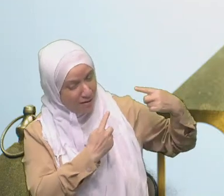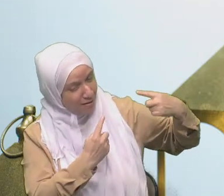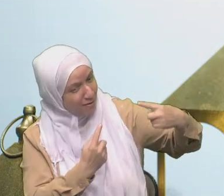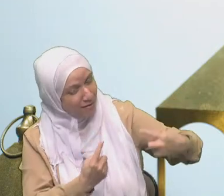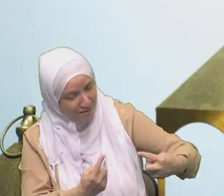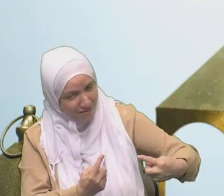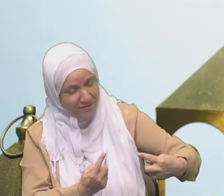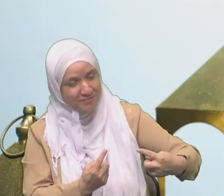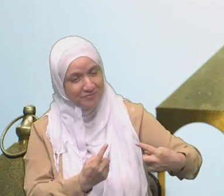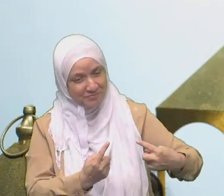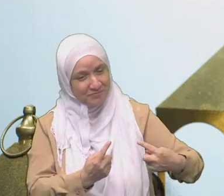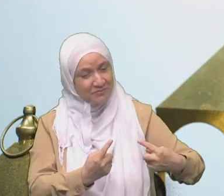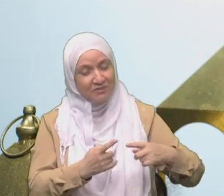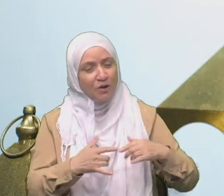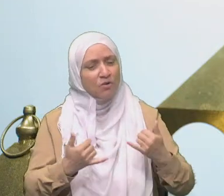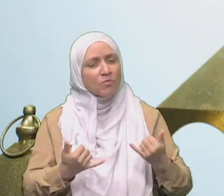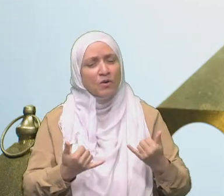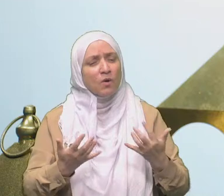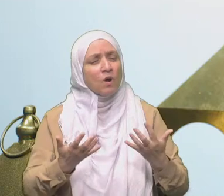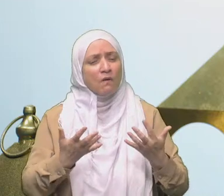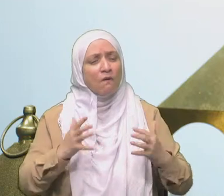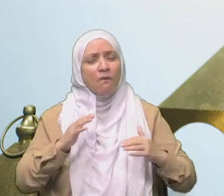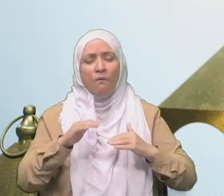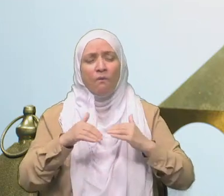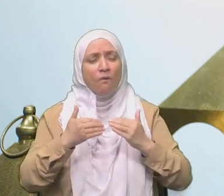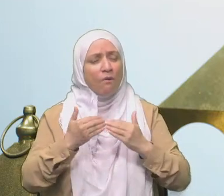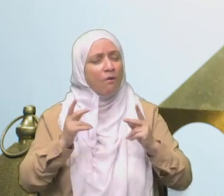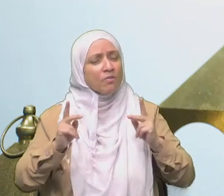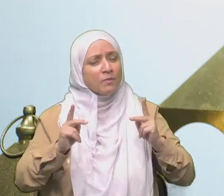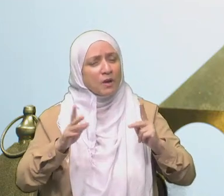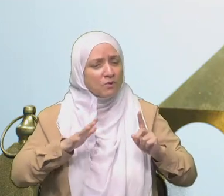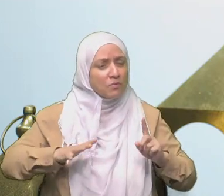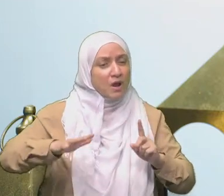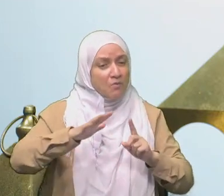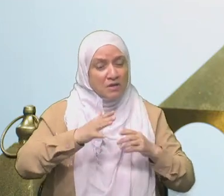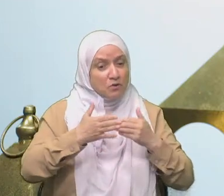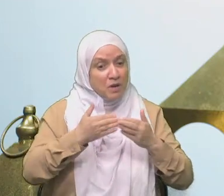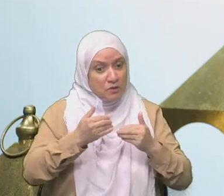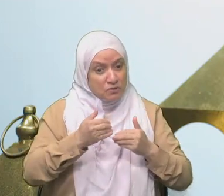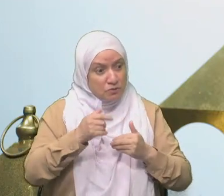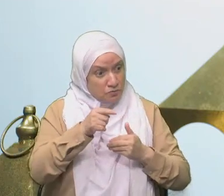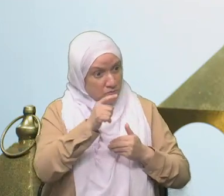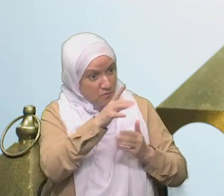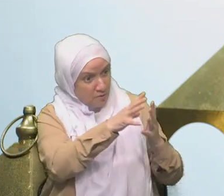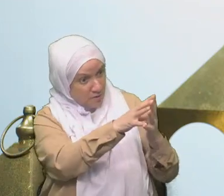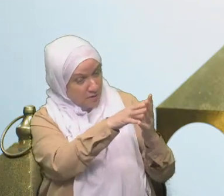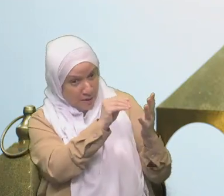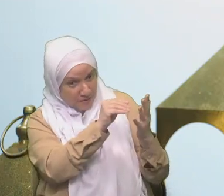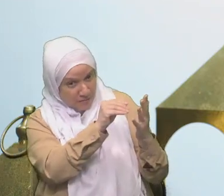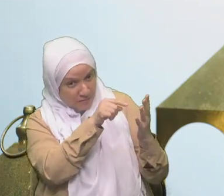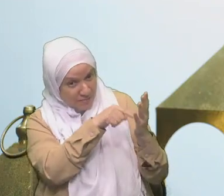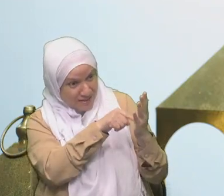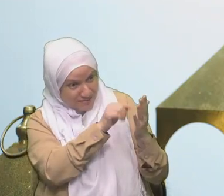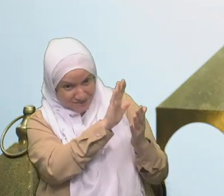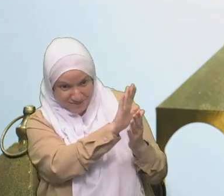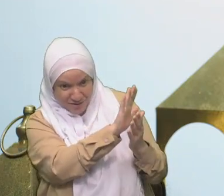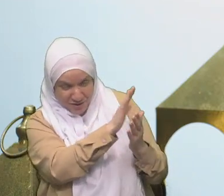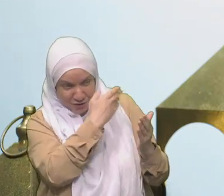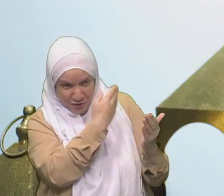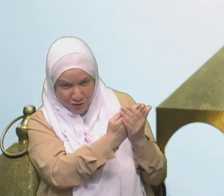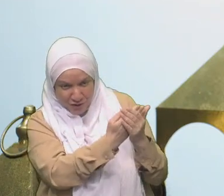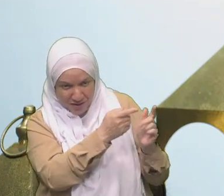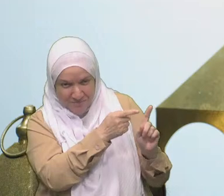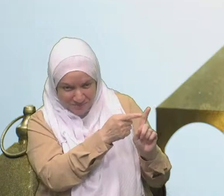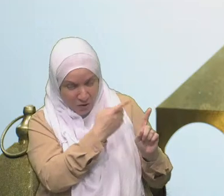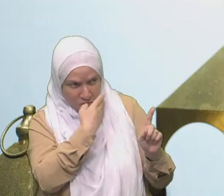has an attribute that you are capable of having of good or bad. And Allah subhanahu wa ta'ala, just as He gives you the example of destroyed nations,